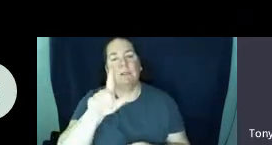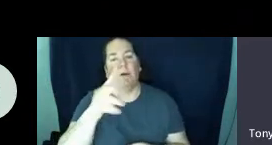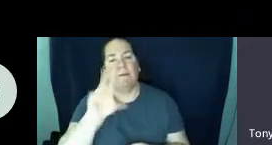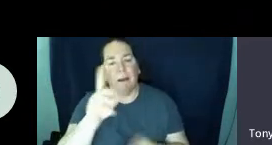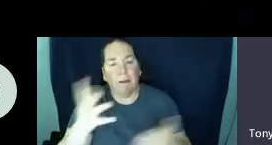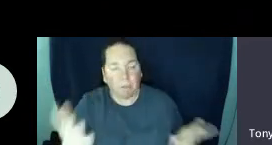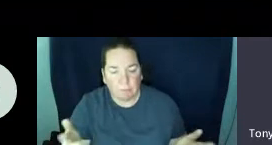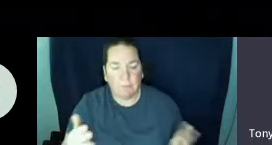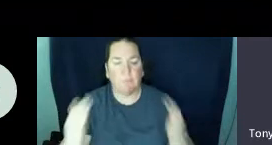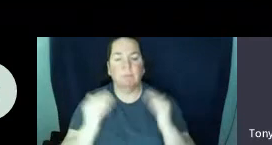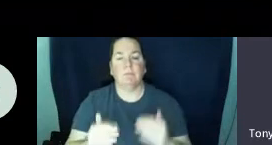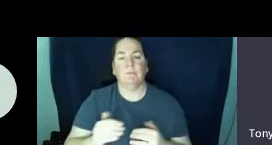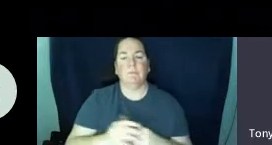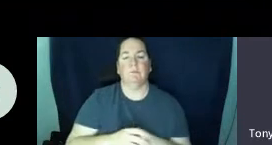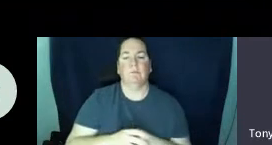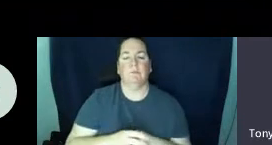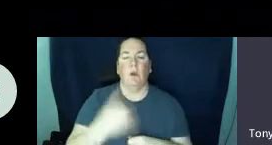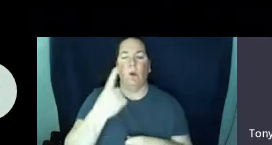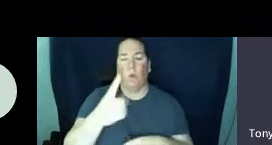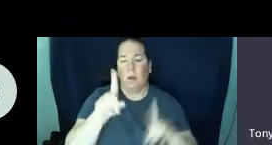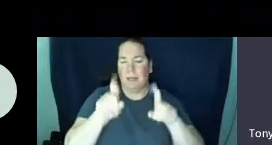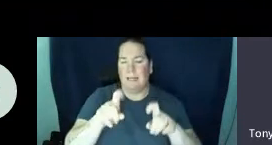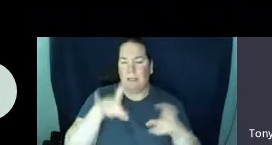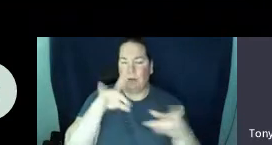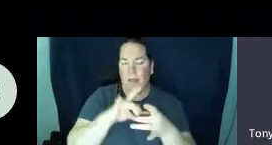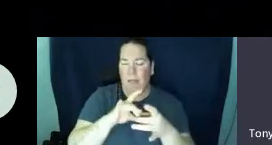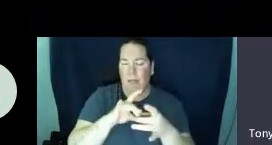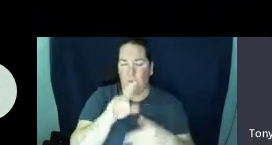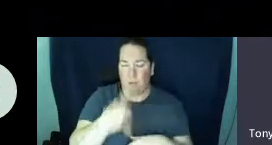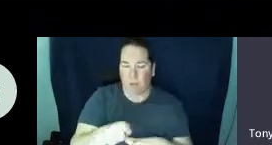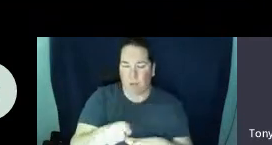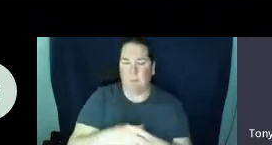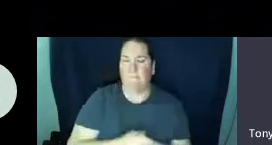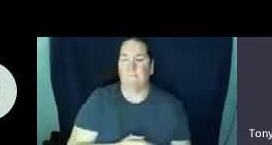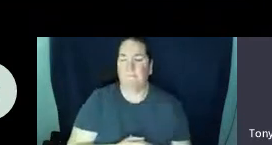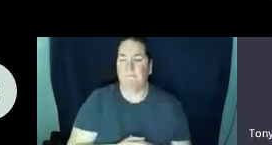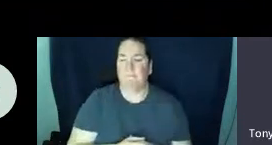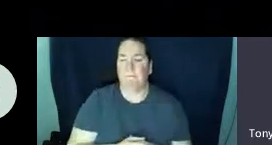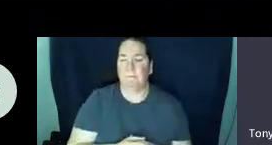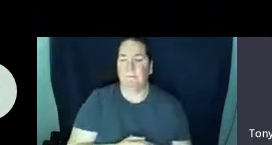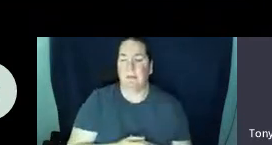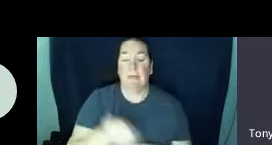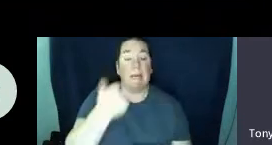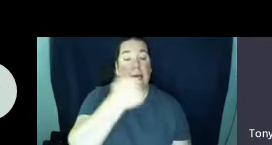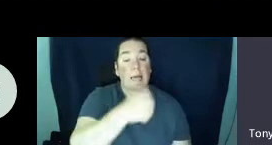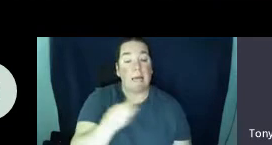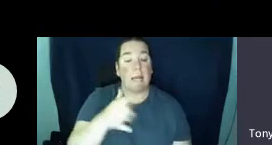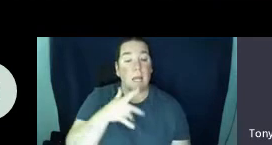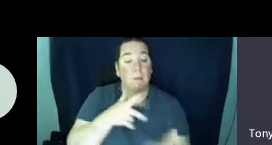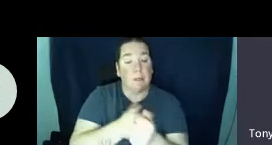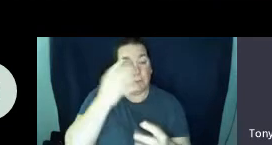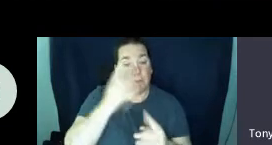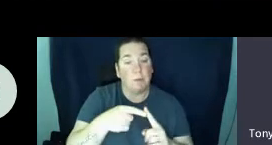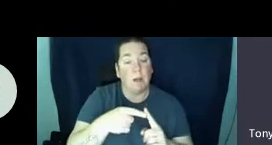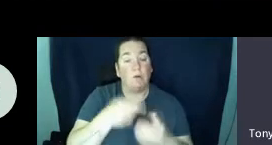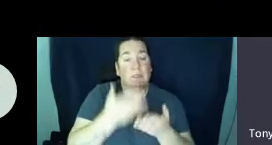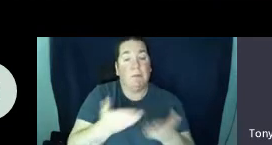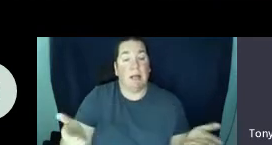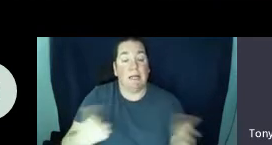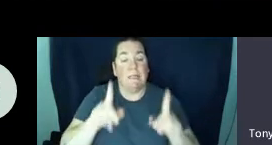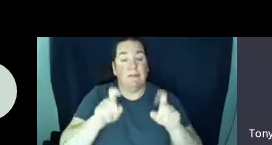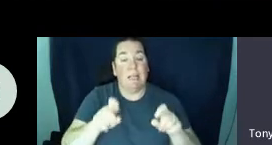And then Anna, one testing related question came through the chat, which is, are there any updated info on supplies of tests? Will free